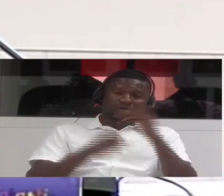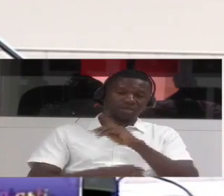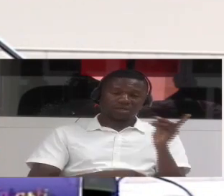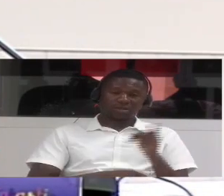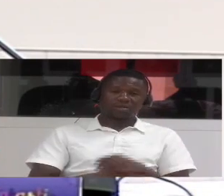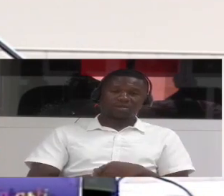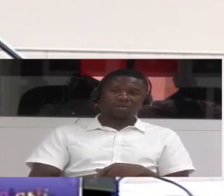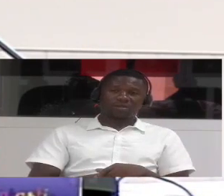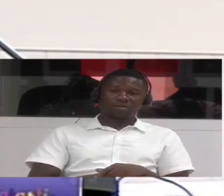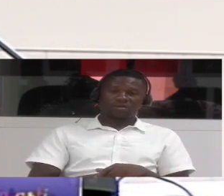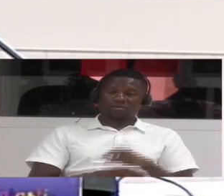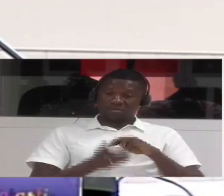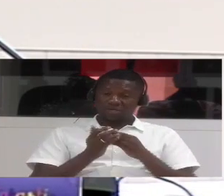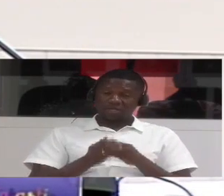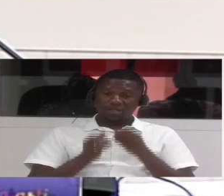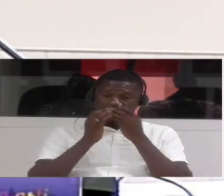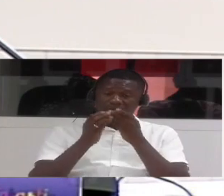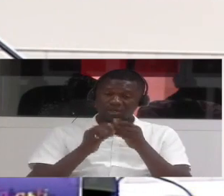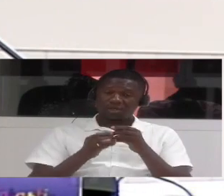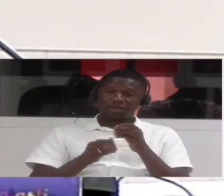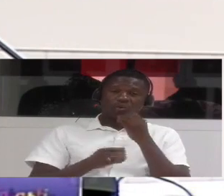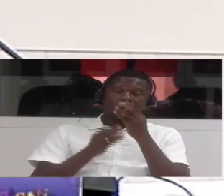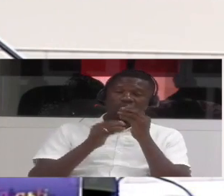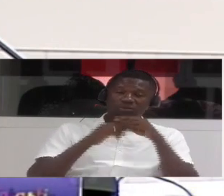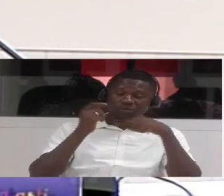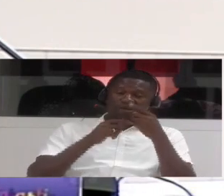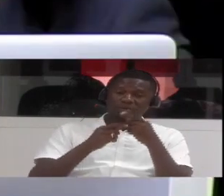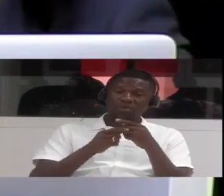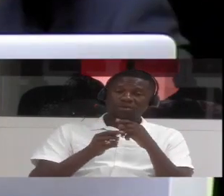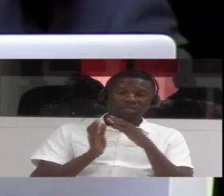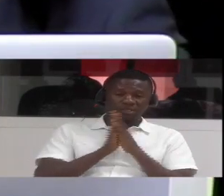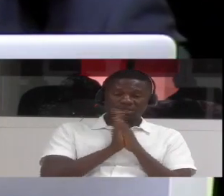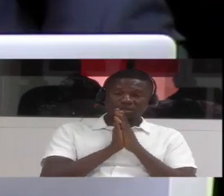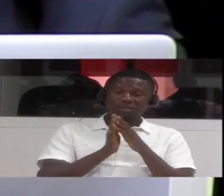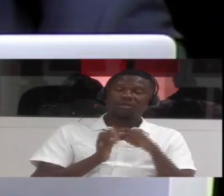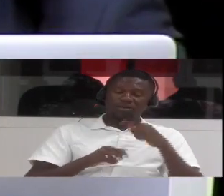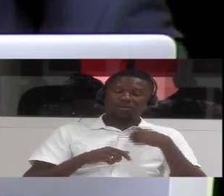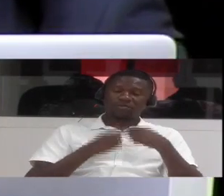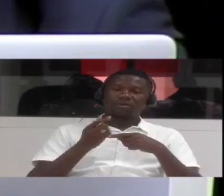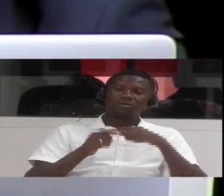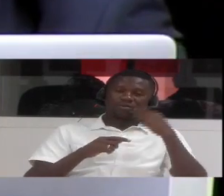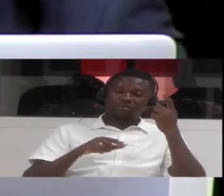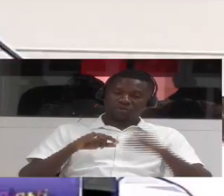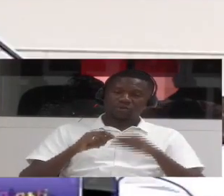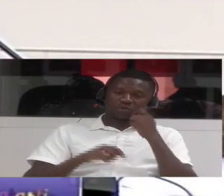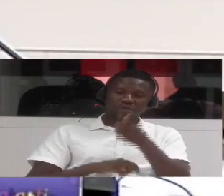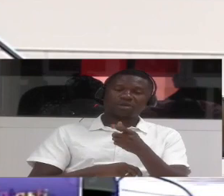commentary of a matter that was sub judice. Yes. And on the basis of that, he was charged with contempt on this and fined $100,000. Yeah.